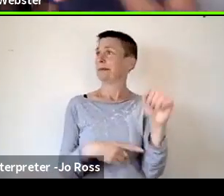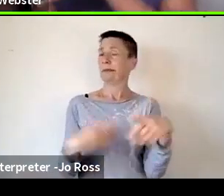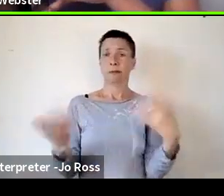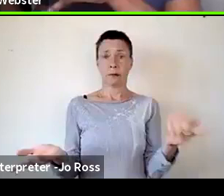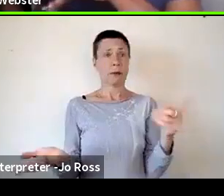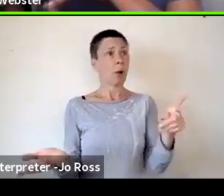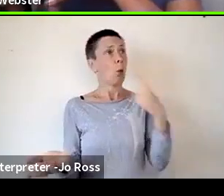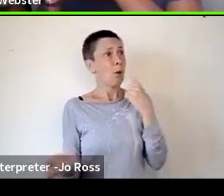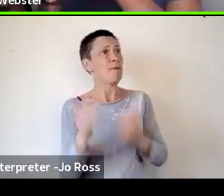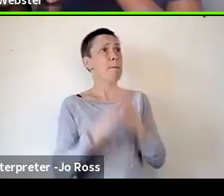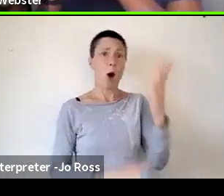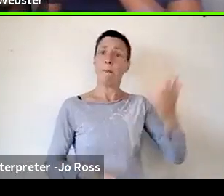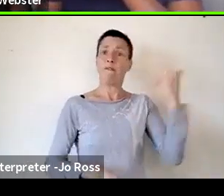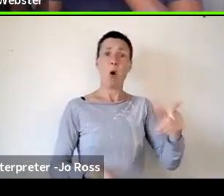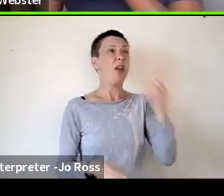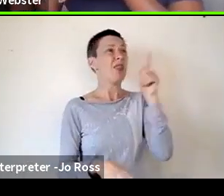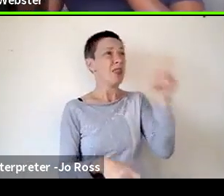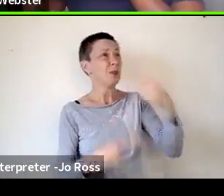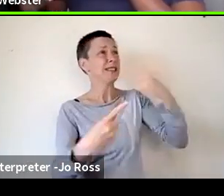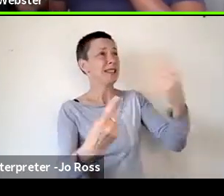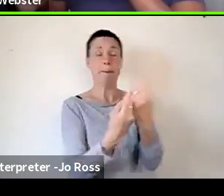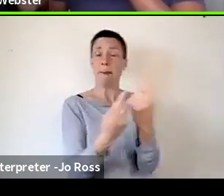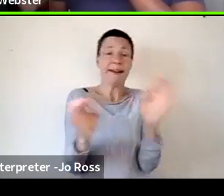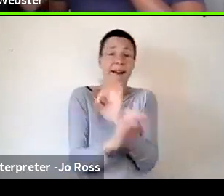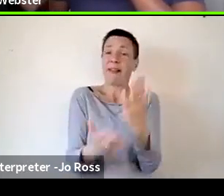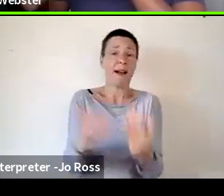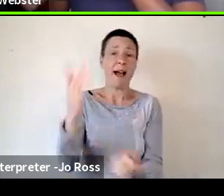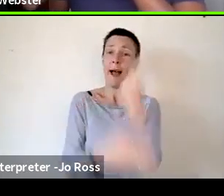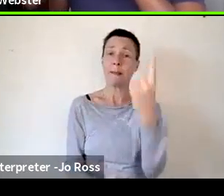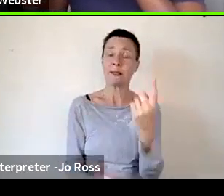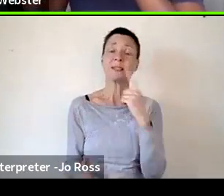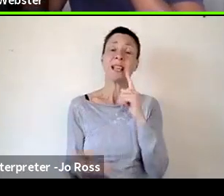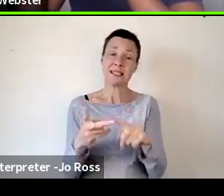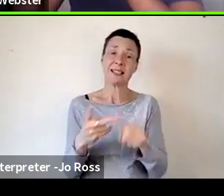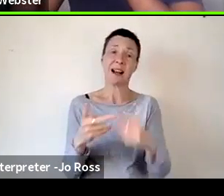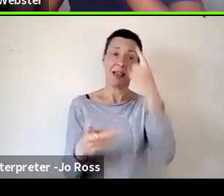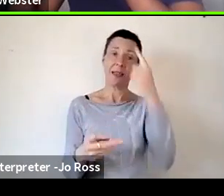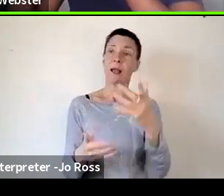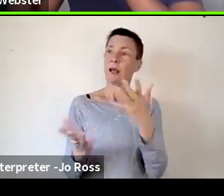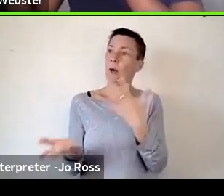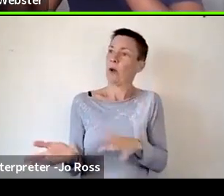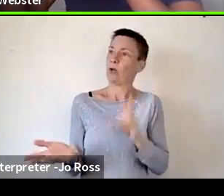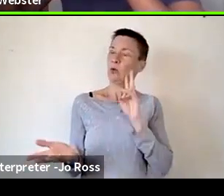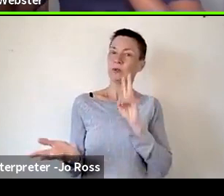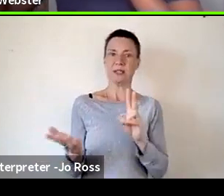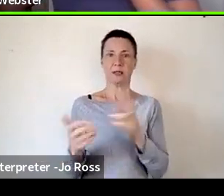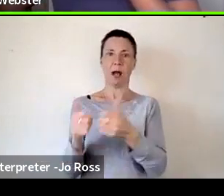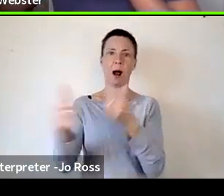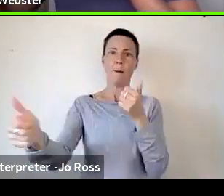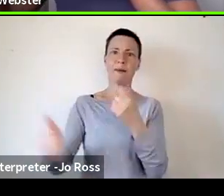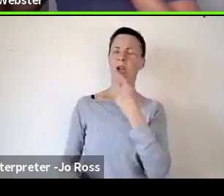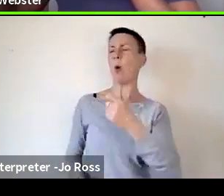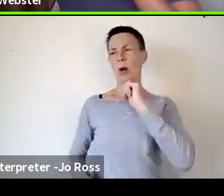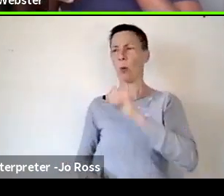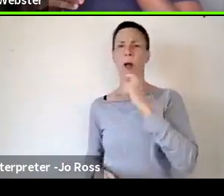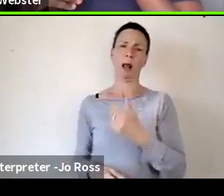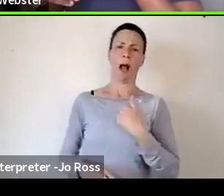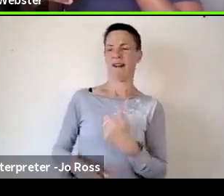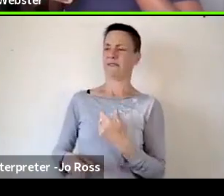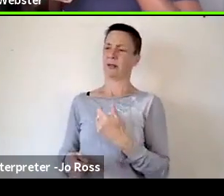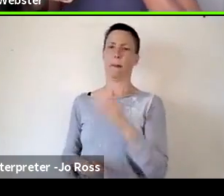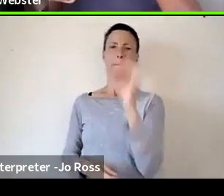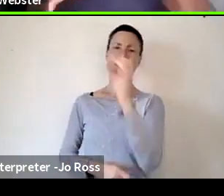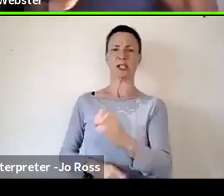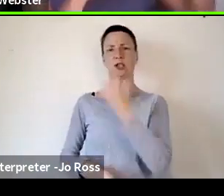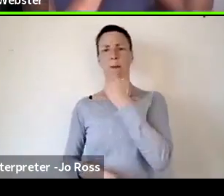a lot of them don't really go anywhere. And also, secondly, I think when you look at it, like, you know, companies that come out saying we're going to put X amount of people